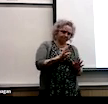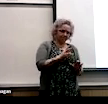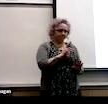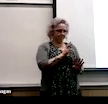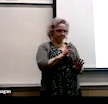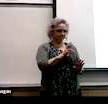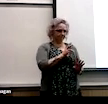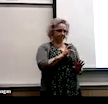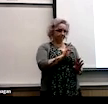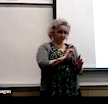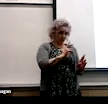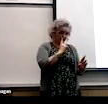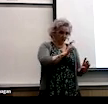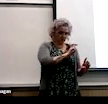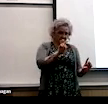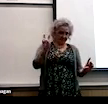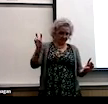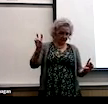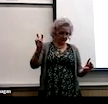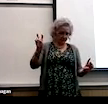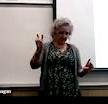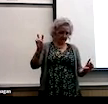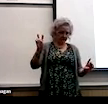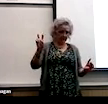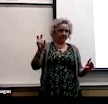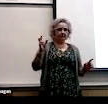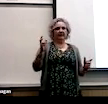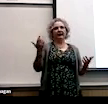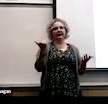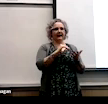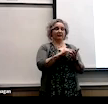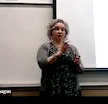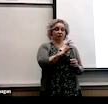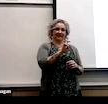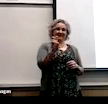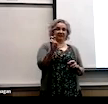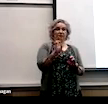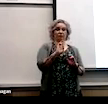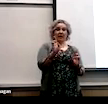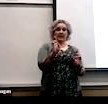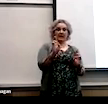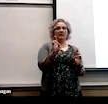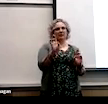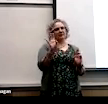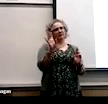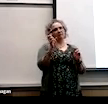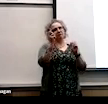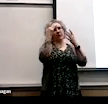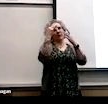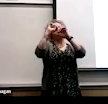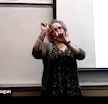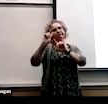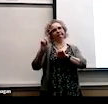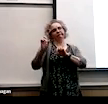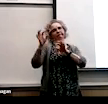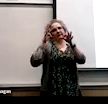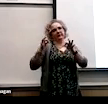patient and caregivers. And there's a lot of different definitions for transition readiness also. And so we're going to talk about that in a little